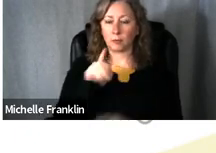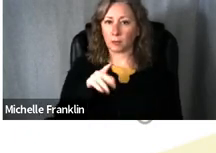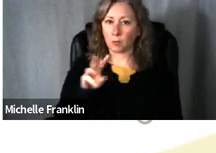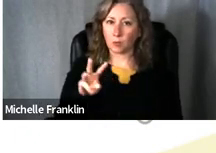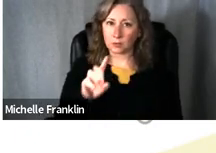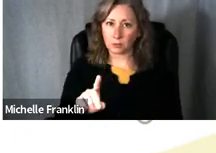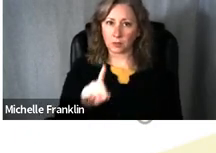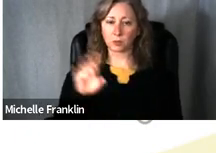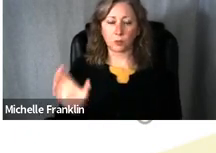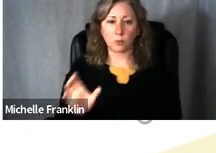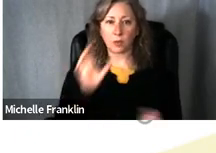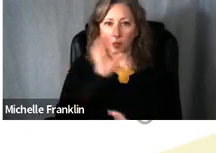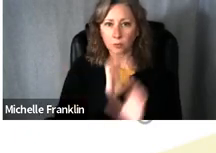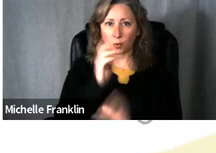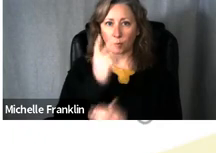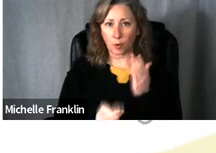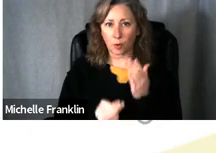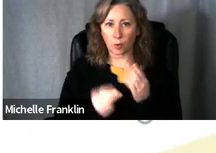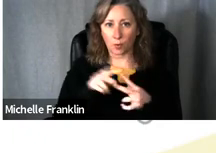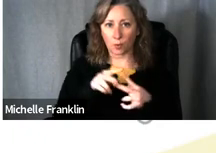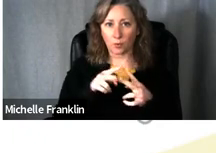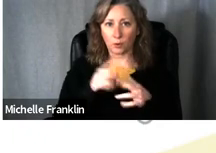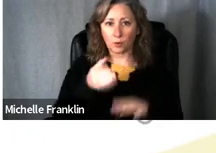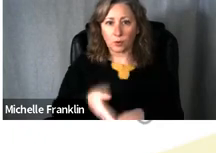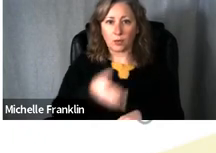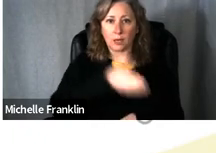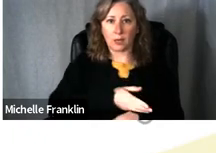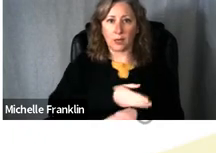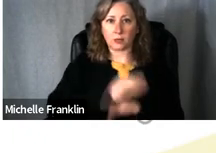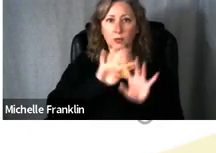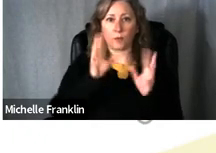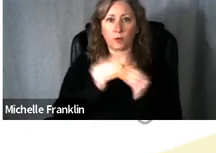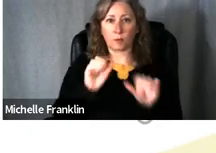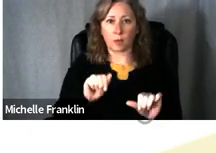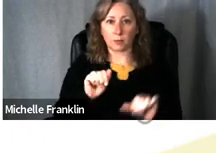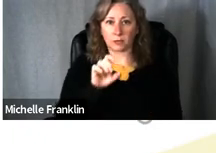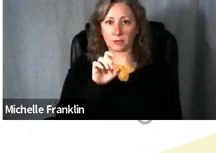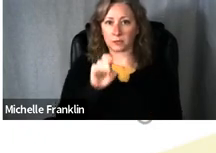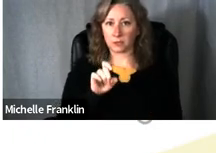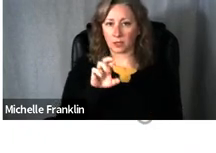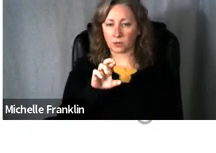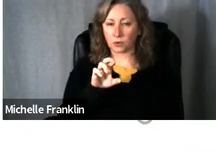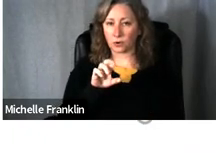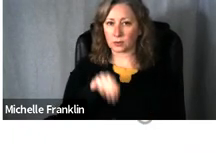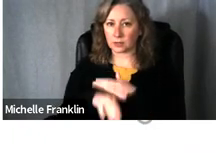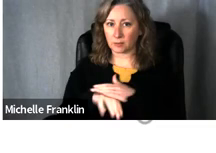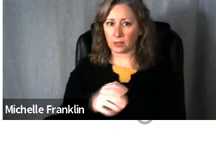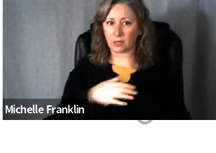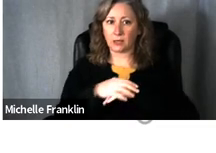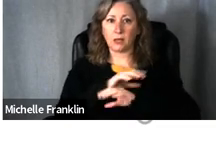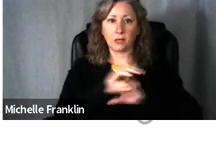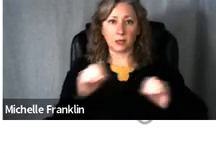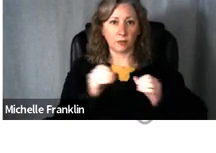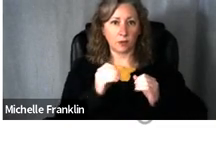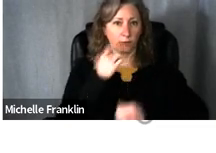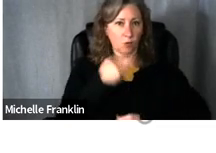to explore both of these dimensions to advance the overall possibilities of XR accessibility. No, nothing for us without us.